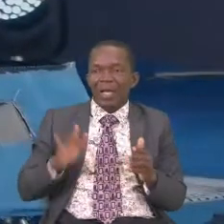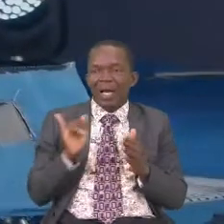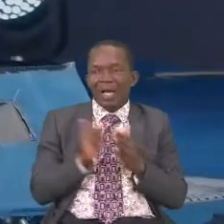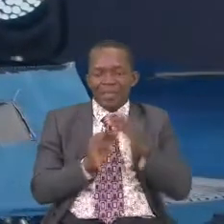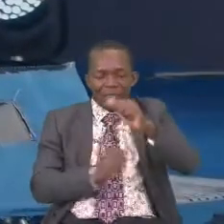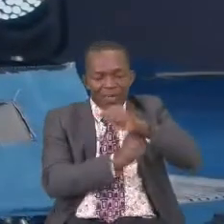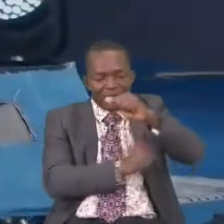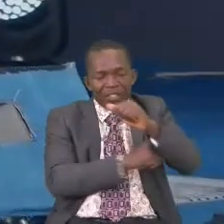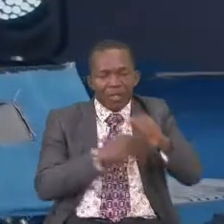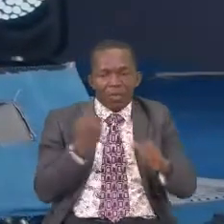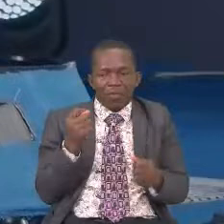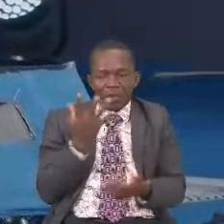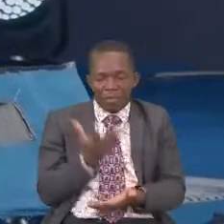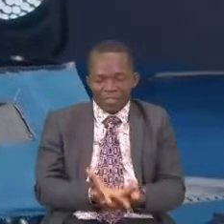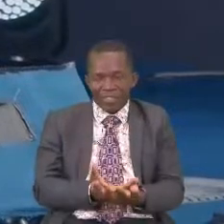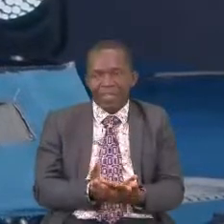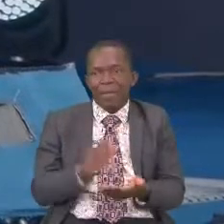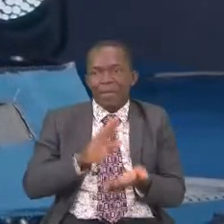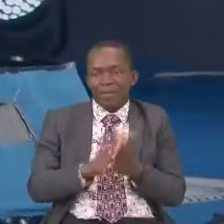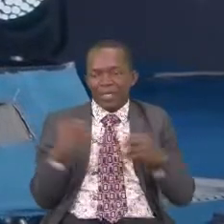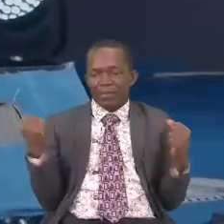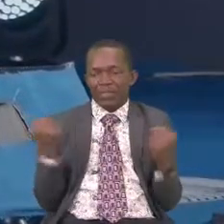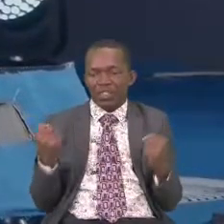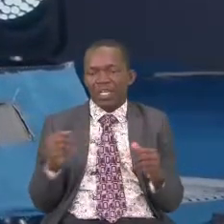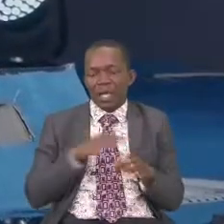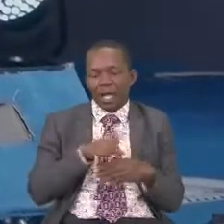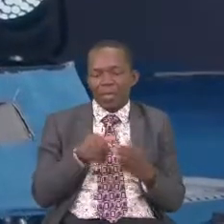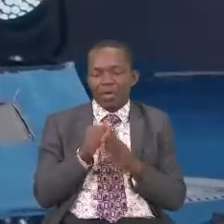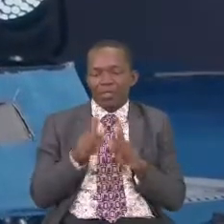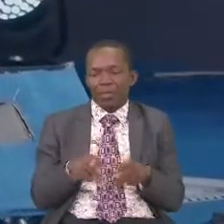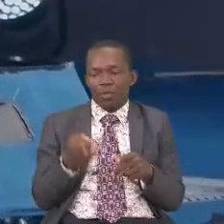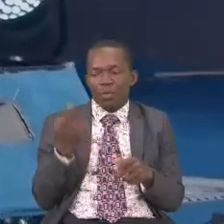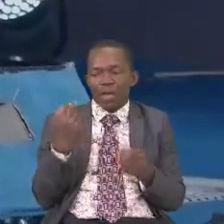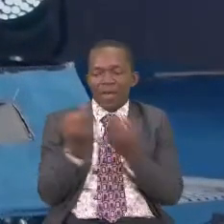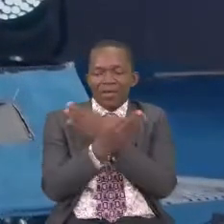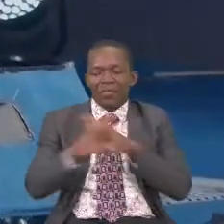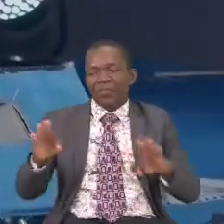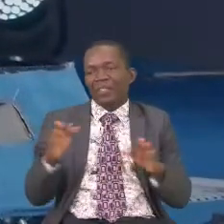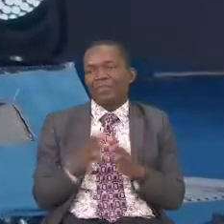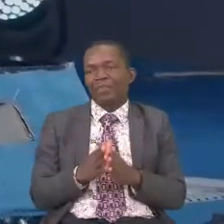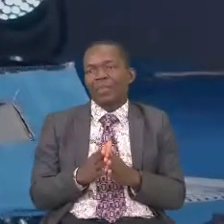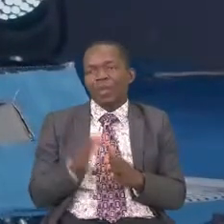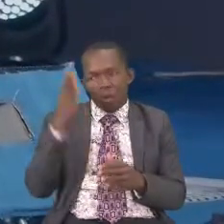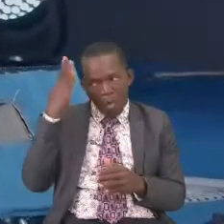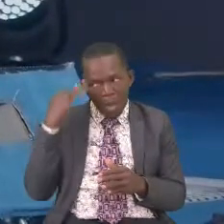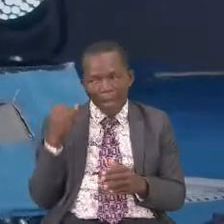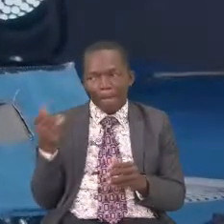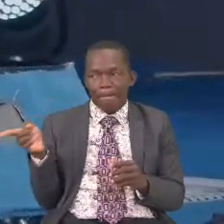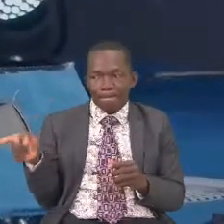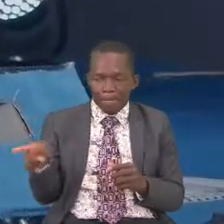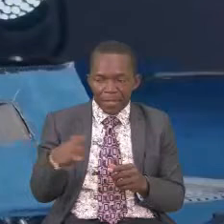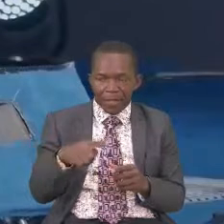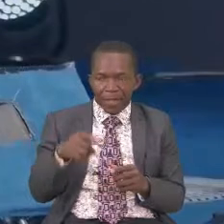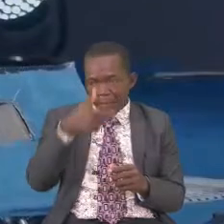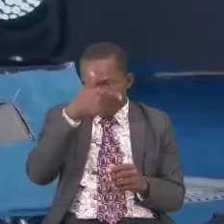the prison was shaking, and all the people, they were loose and set free. Why? Because they